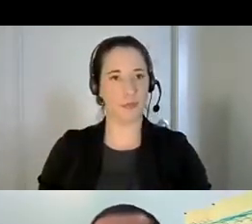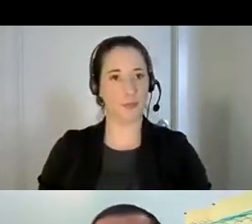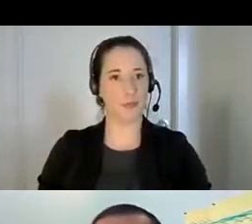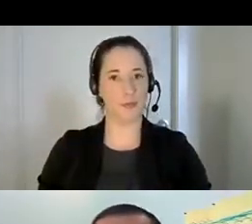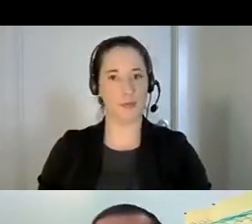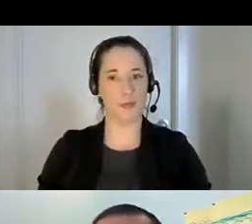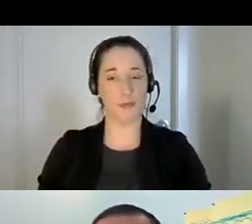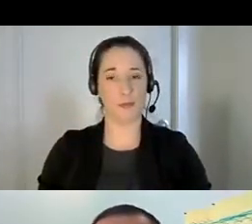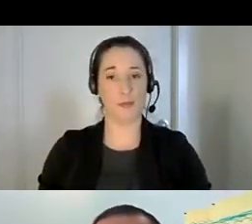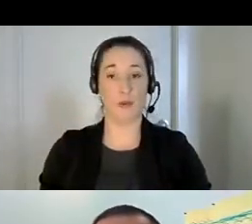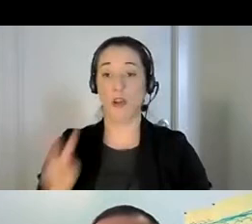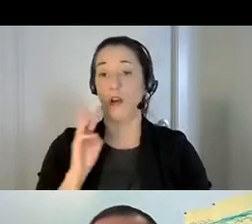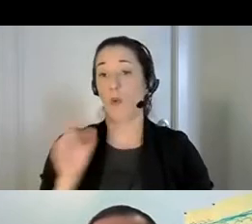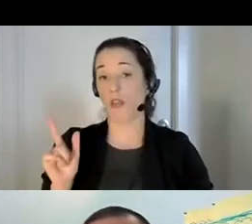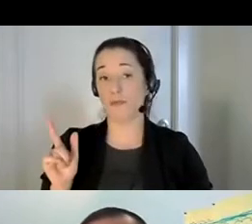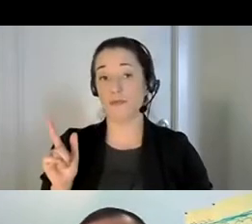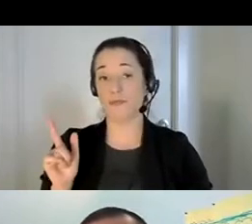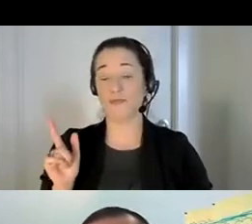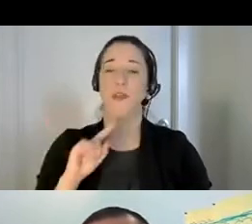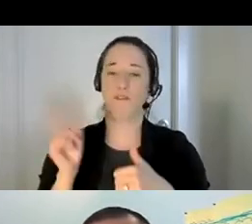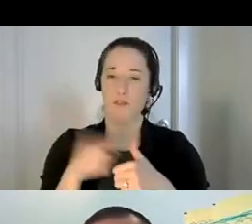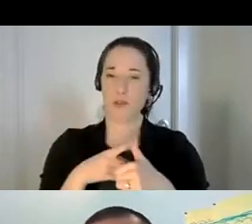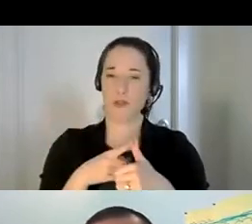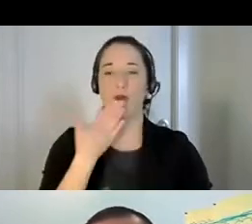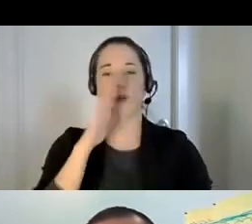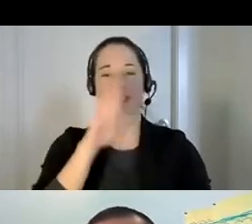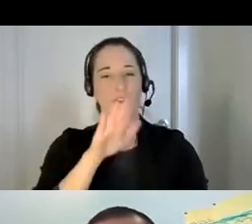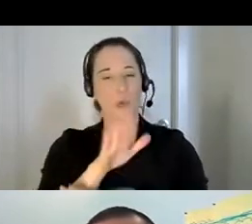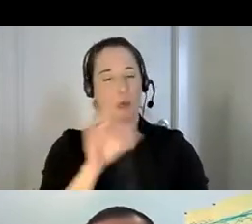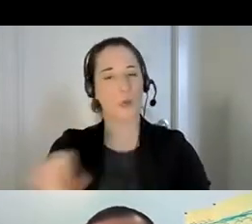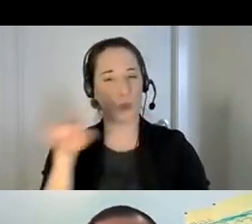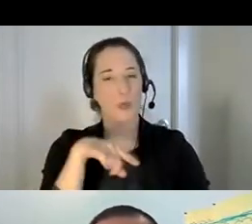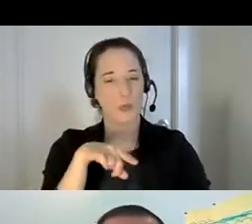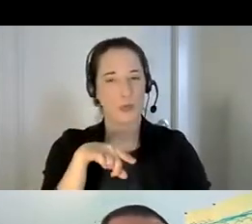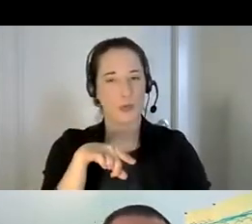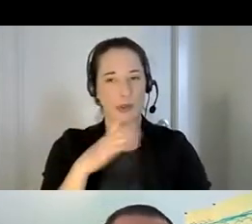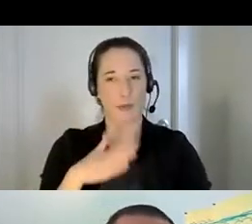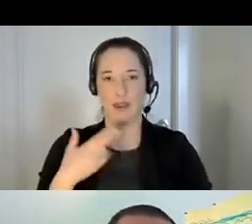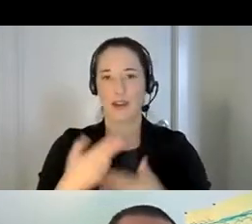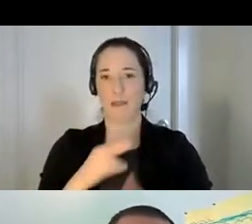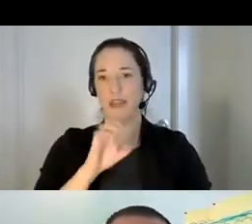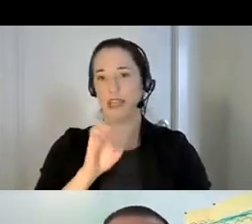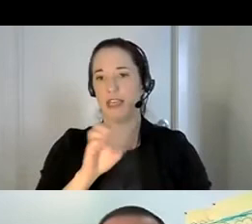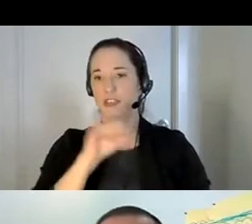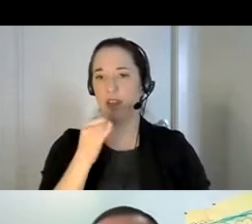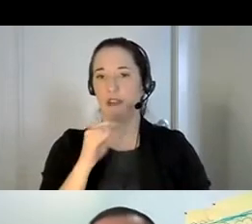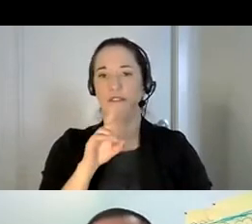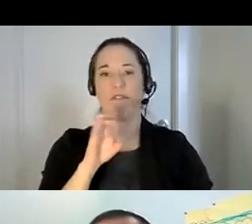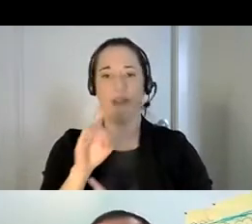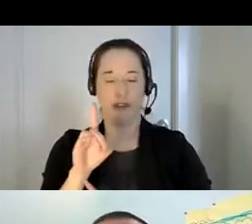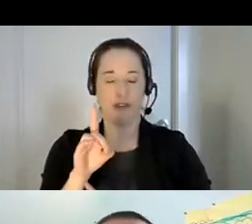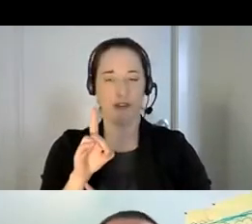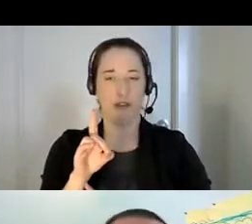Well, first of all, good afternoon to you all. My name is E.J.R, and